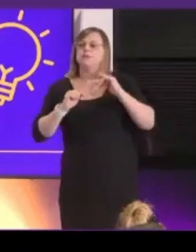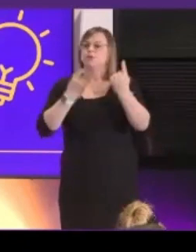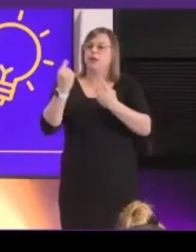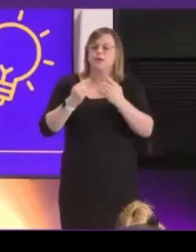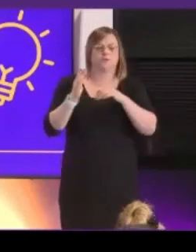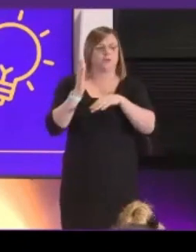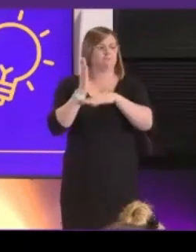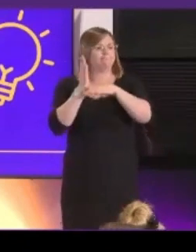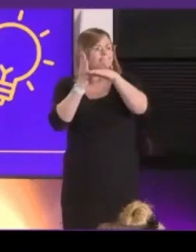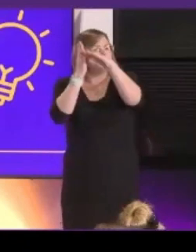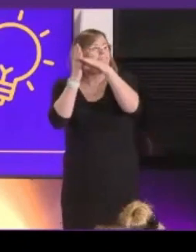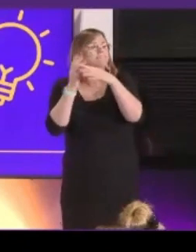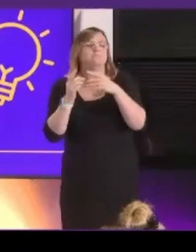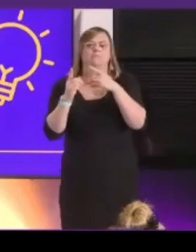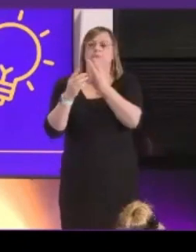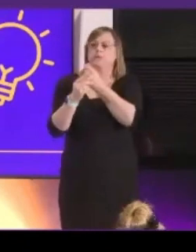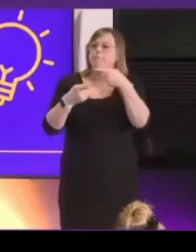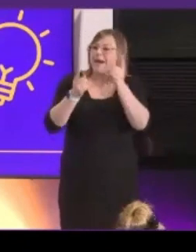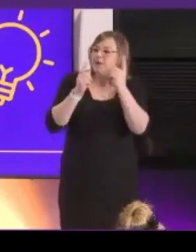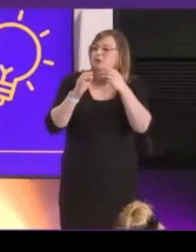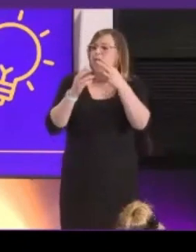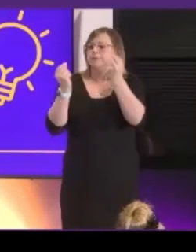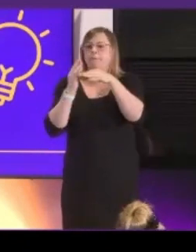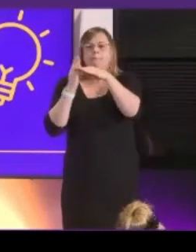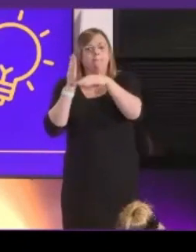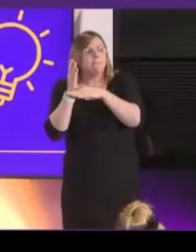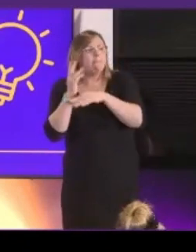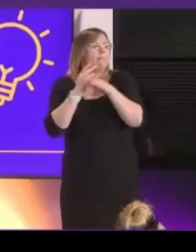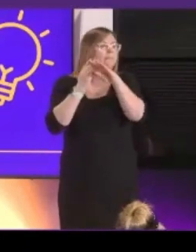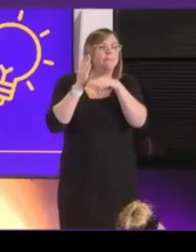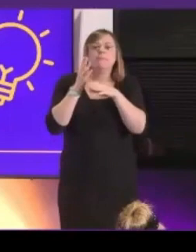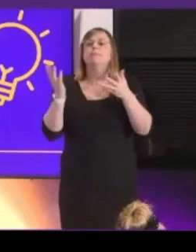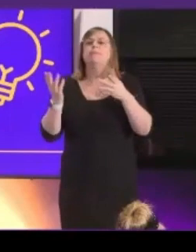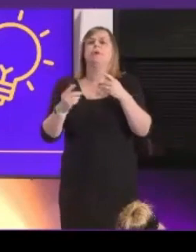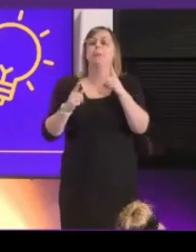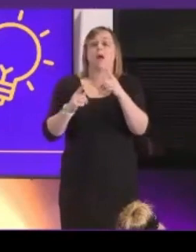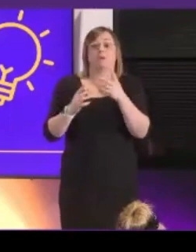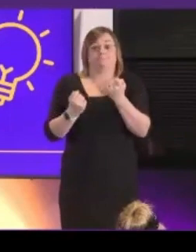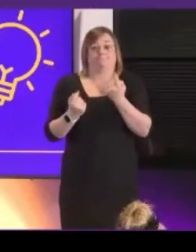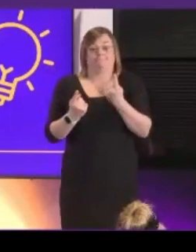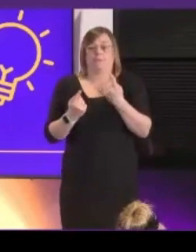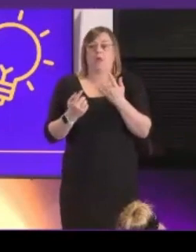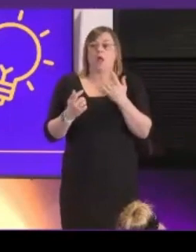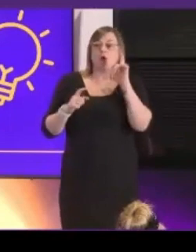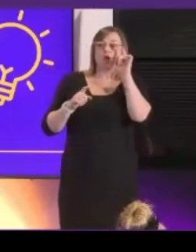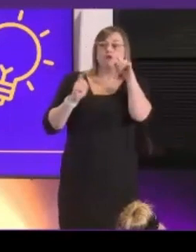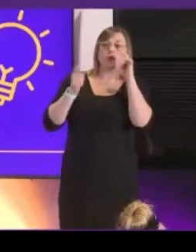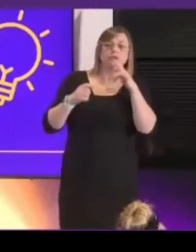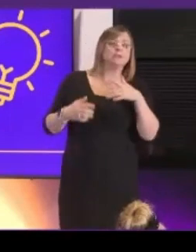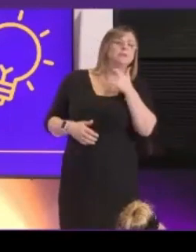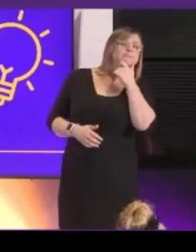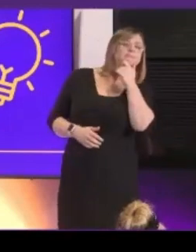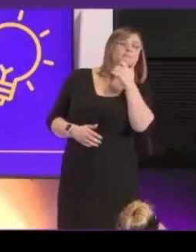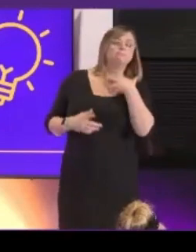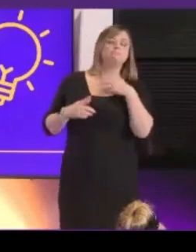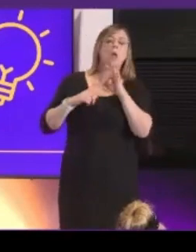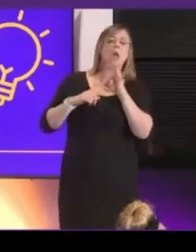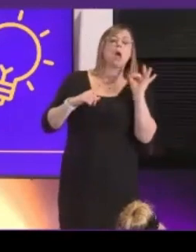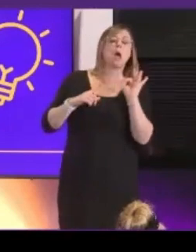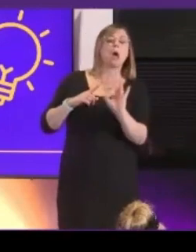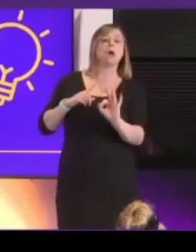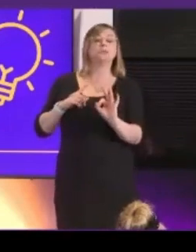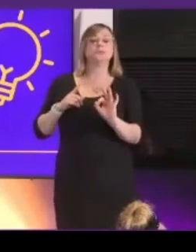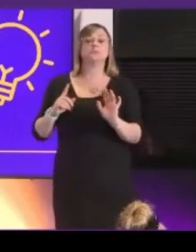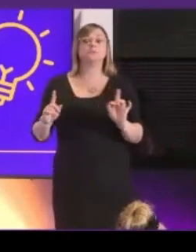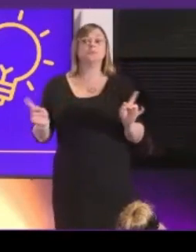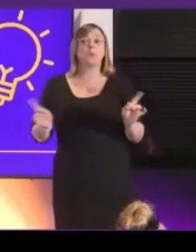I think for me it's about igniting that the curiosity, and to ask the very